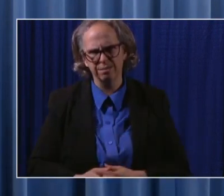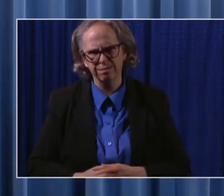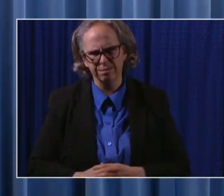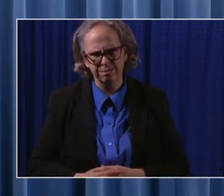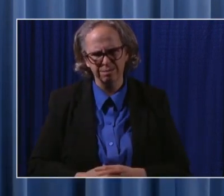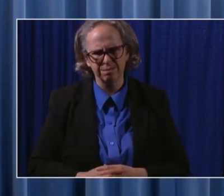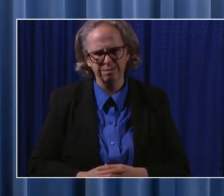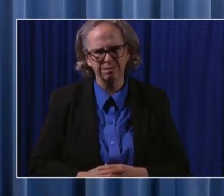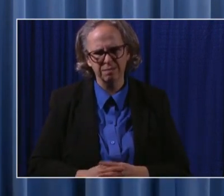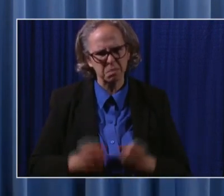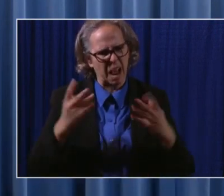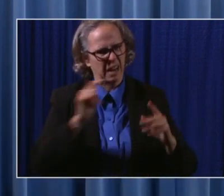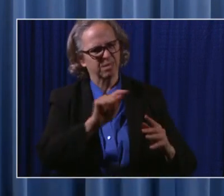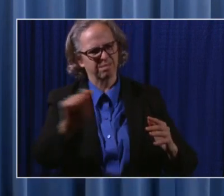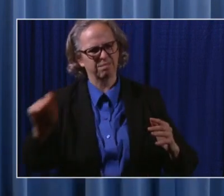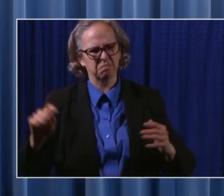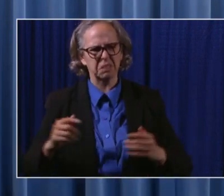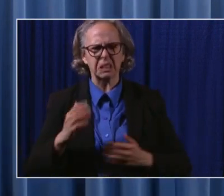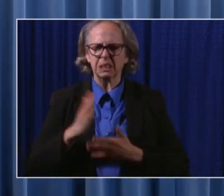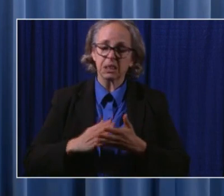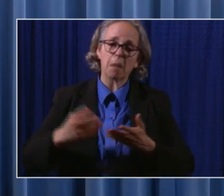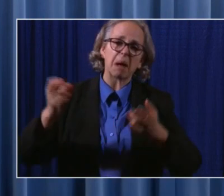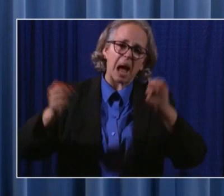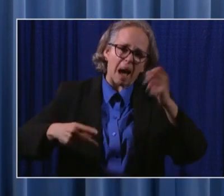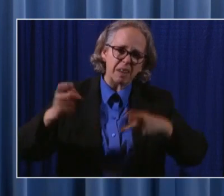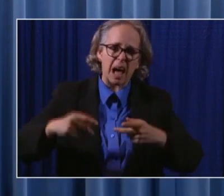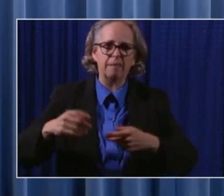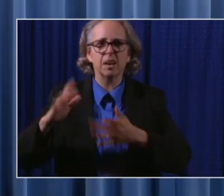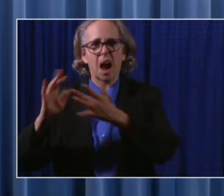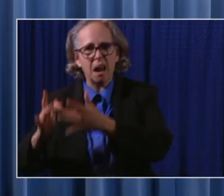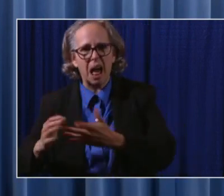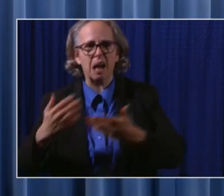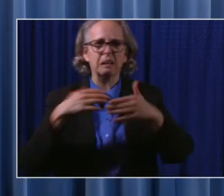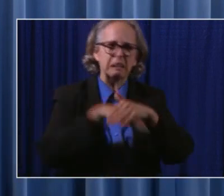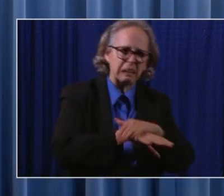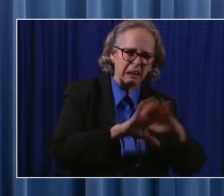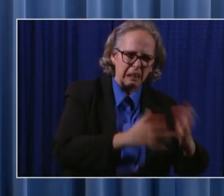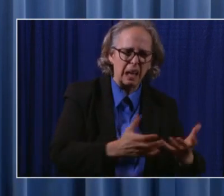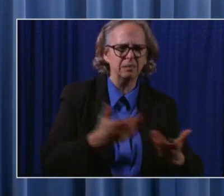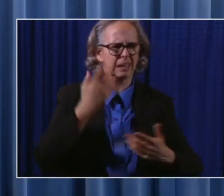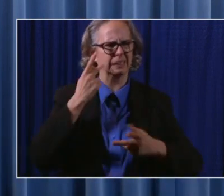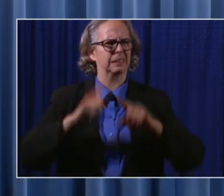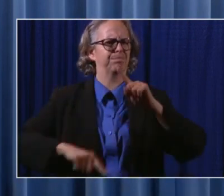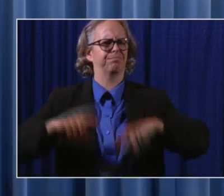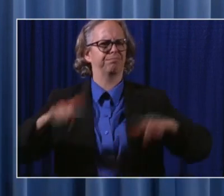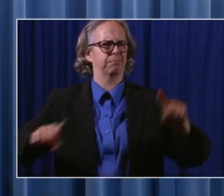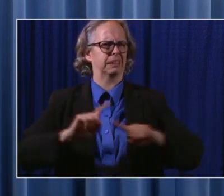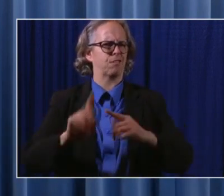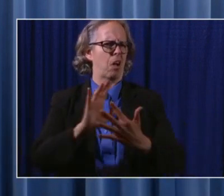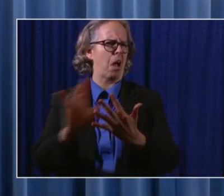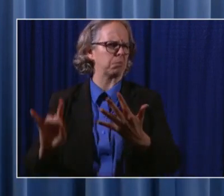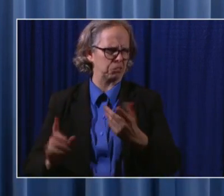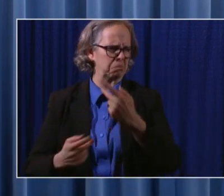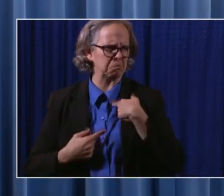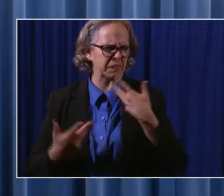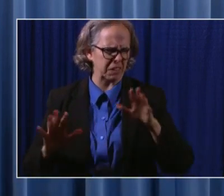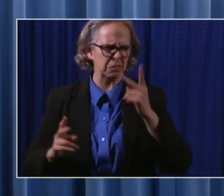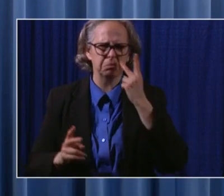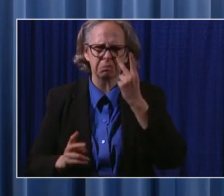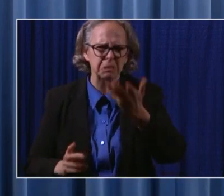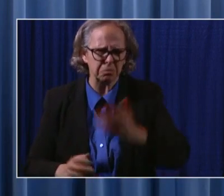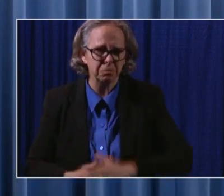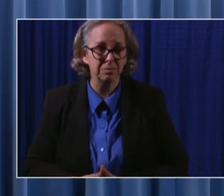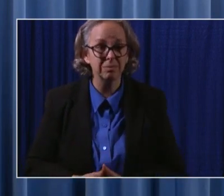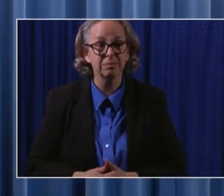is all kinds of different decisions, all kinds of different options. Families, of course, are